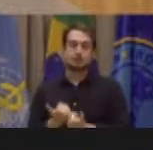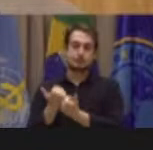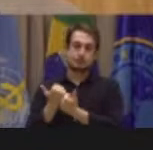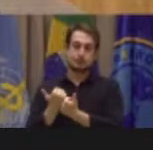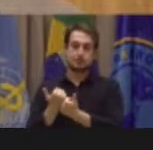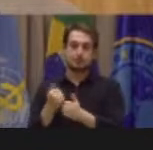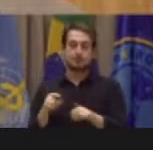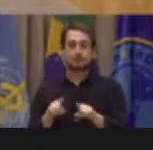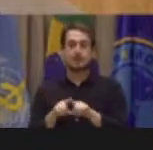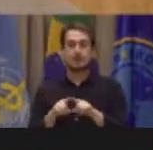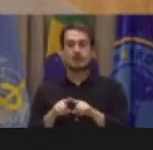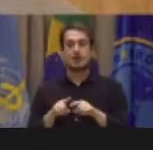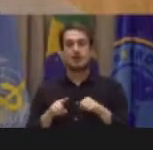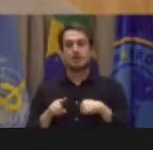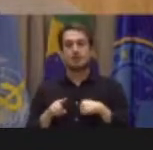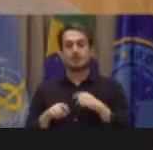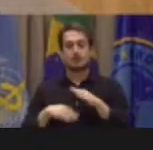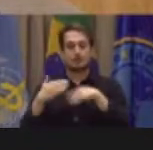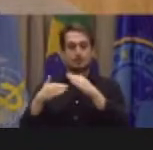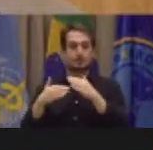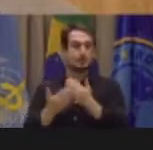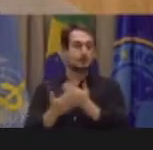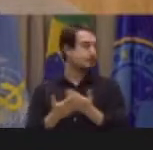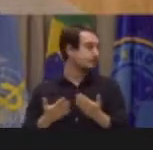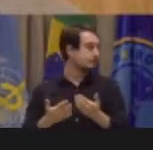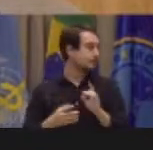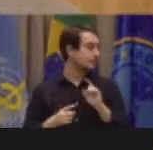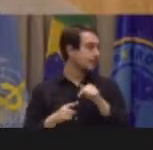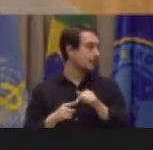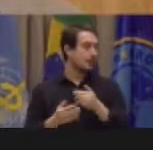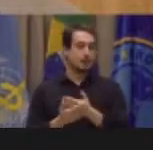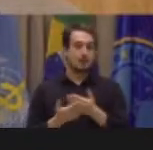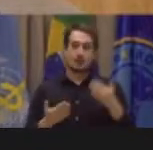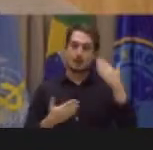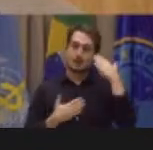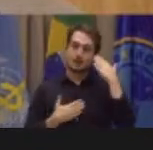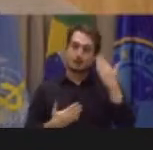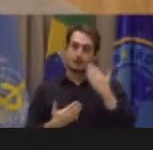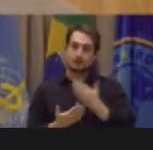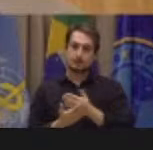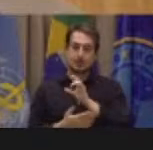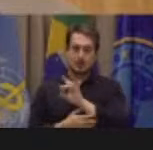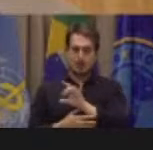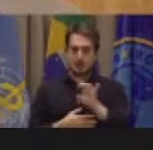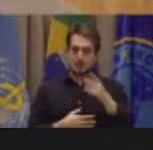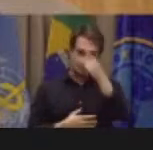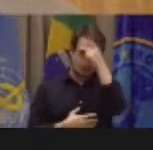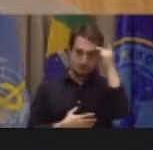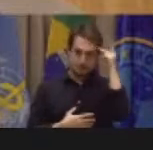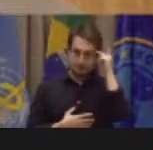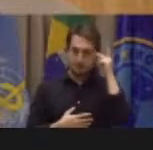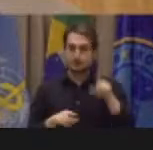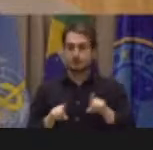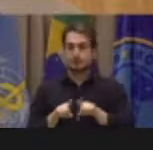and support the development of innovation. So I would like to thank one of the